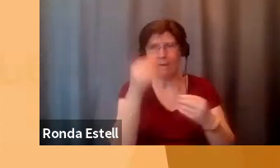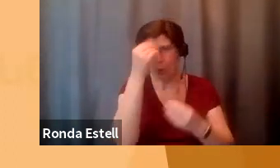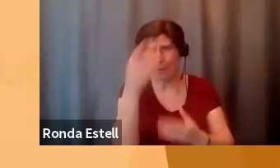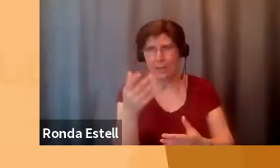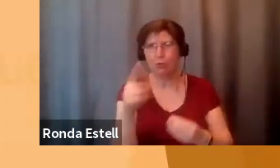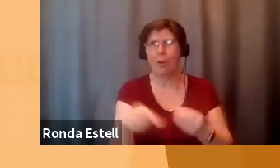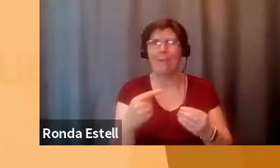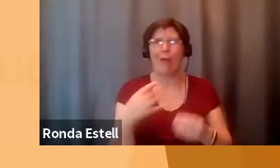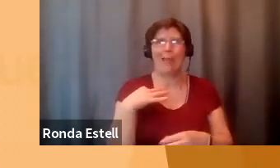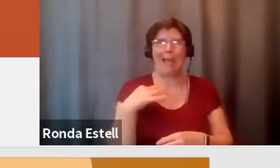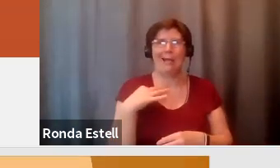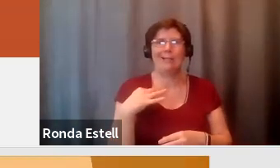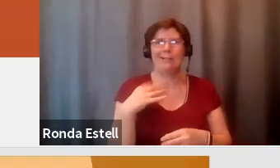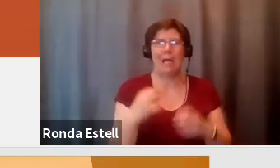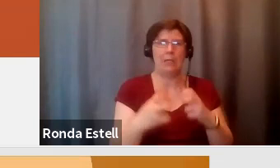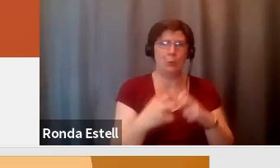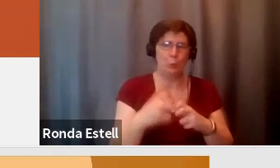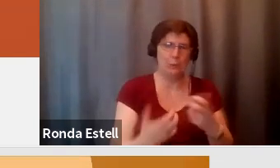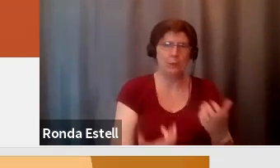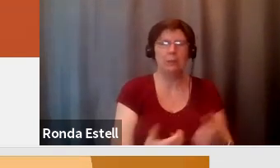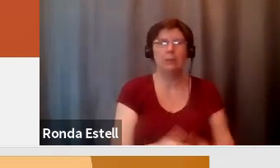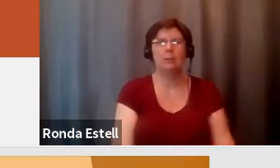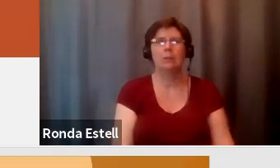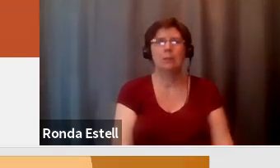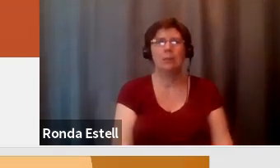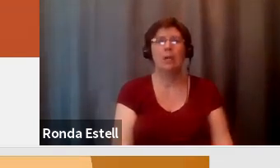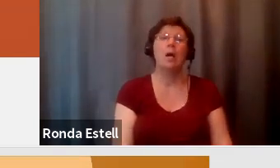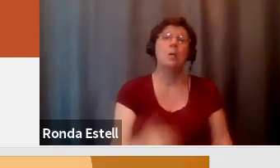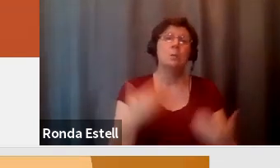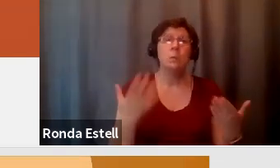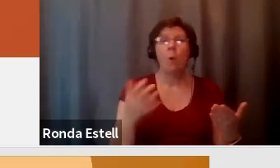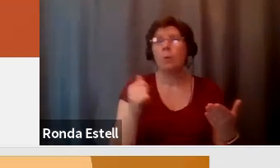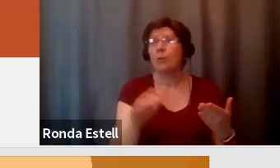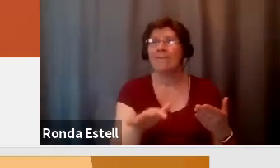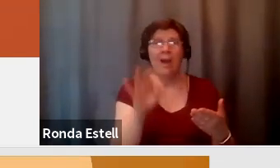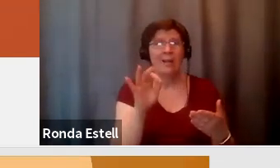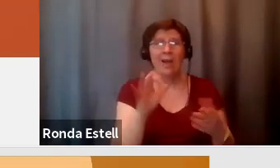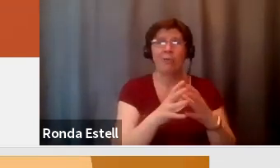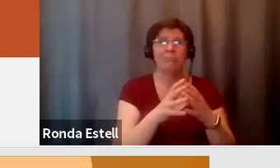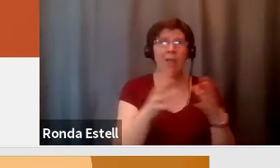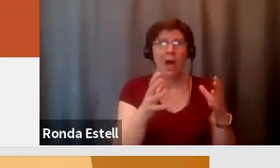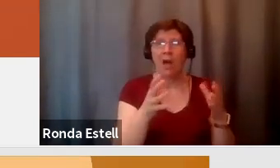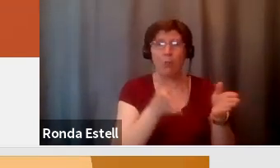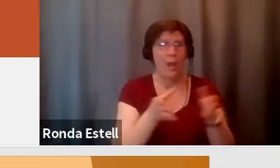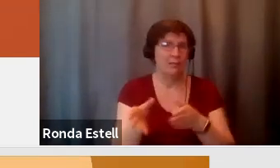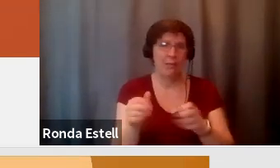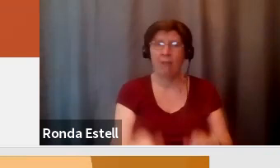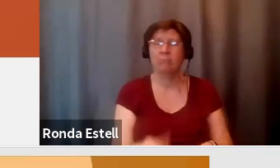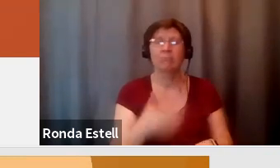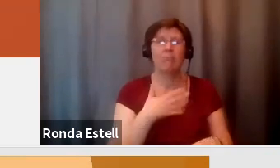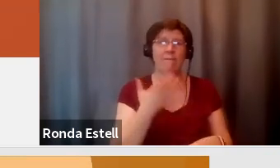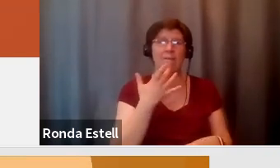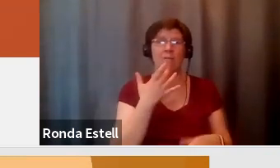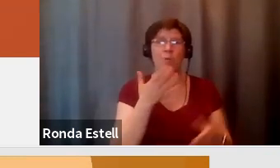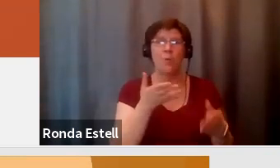about candidates and issues? And so you can find out about that a lot of ways. My favorite way